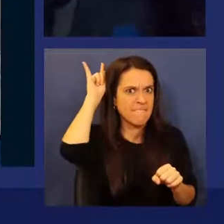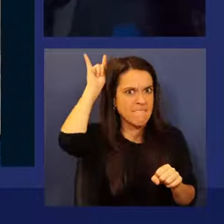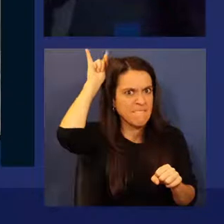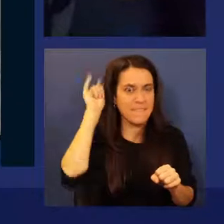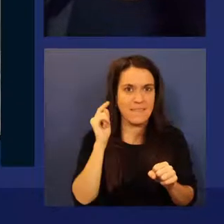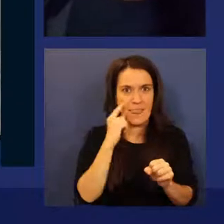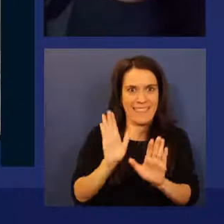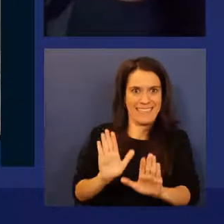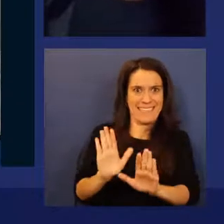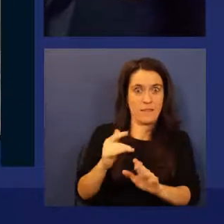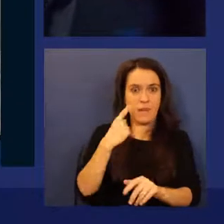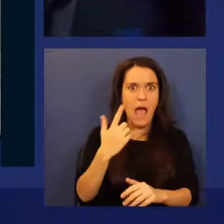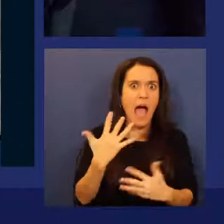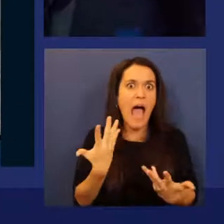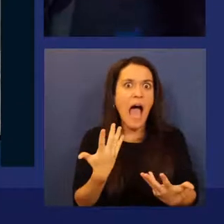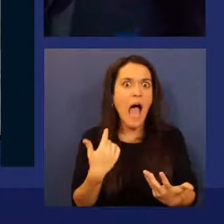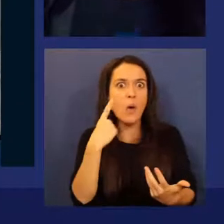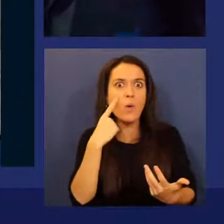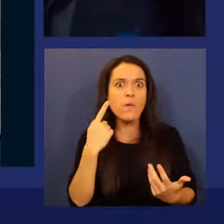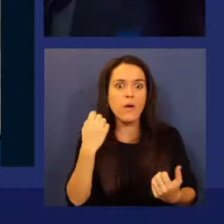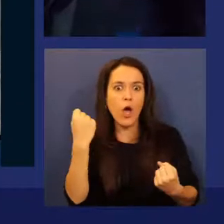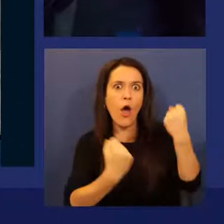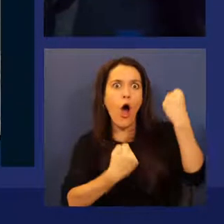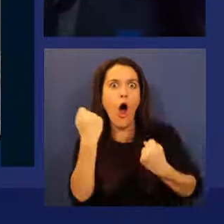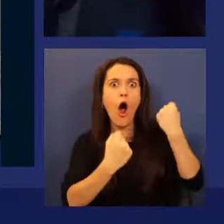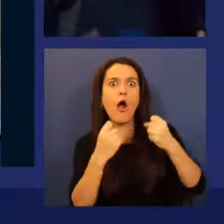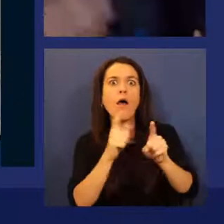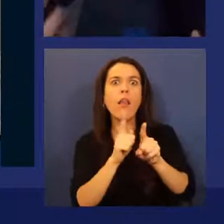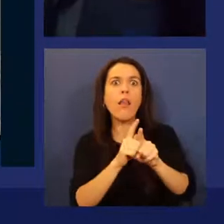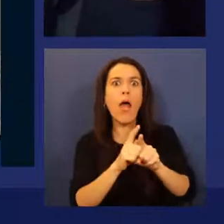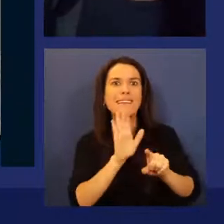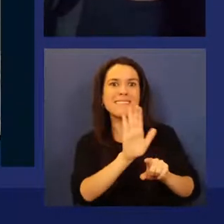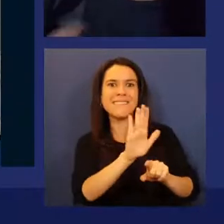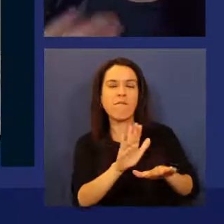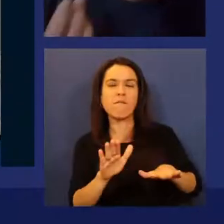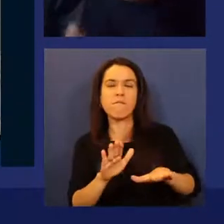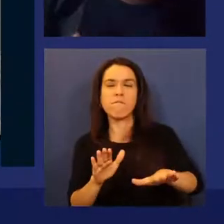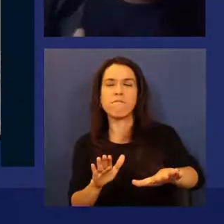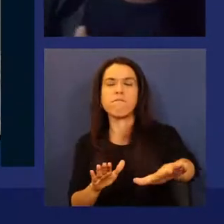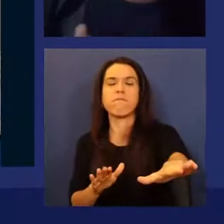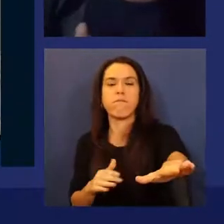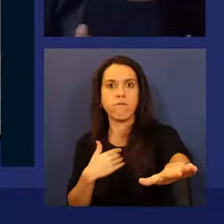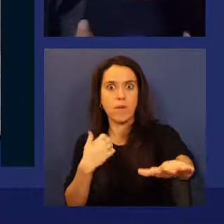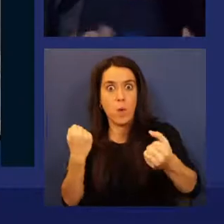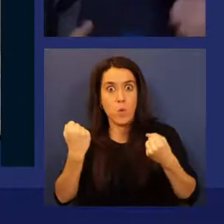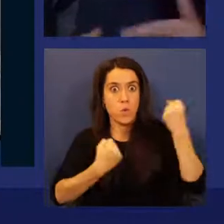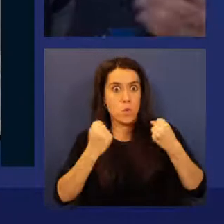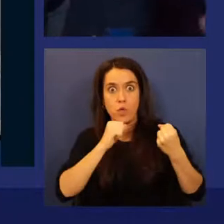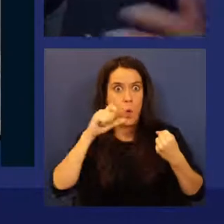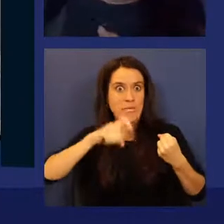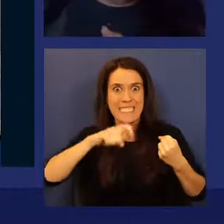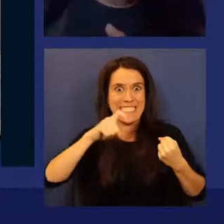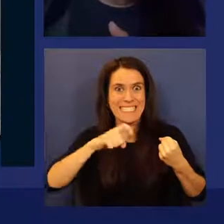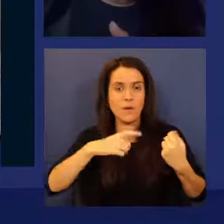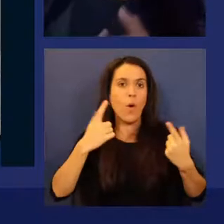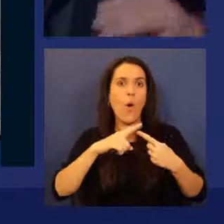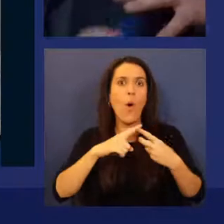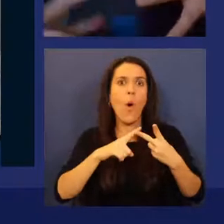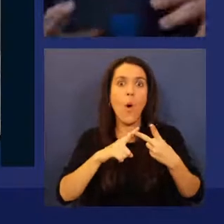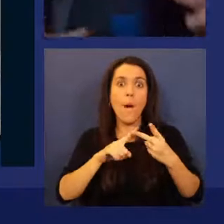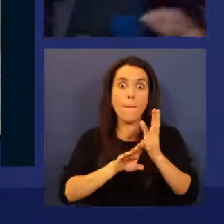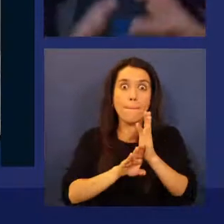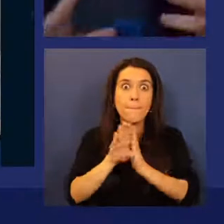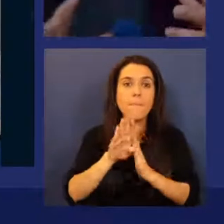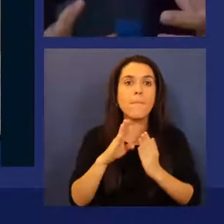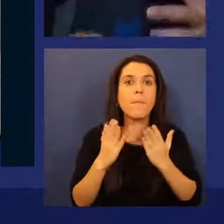thought about autonomous vehicles. That's not good, right? Or finance. credit decisions. Or I don't know if you've heard about the